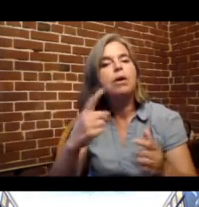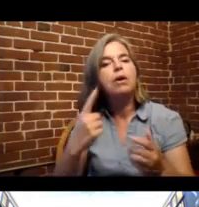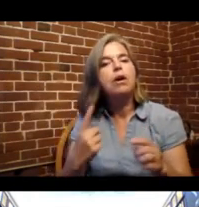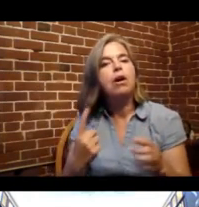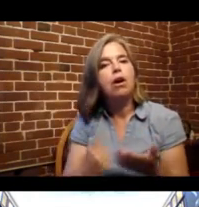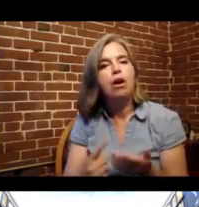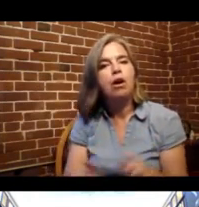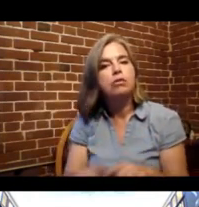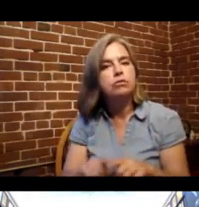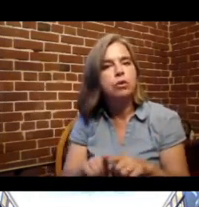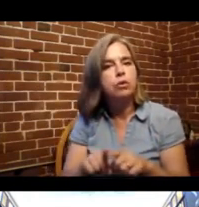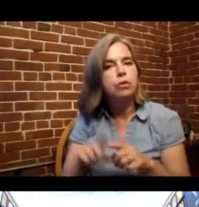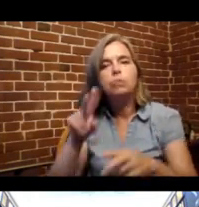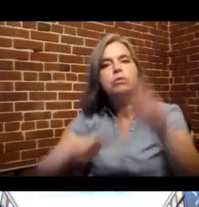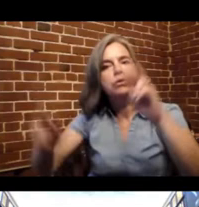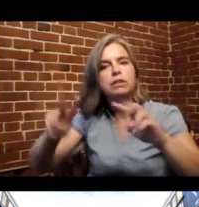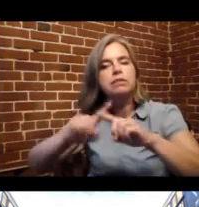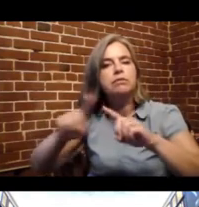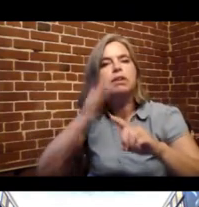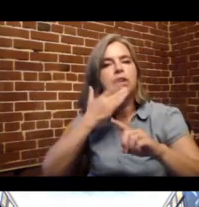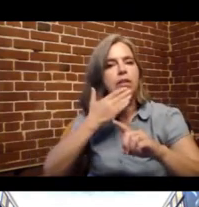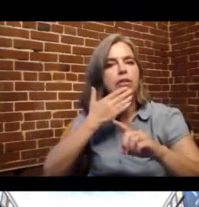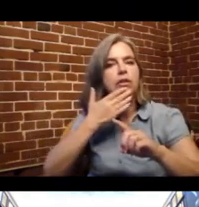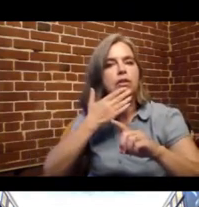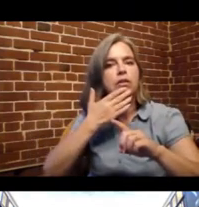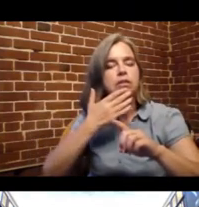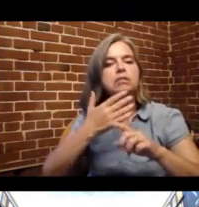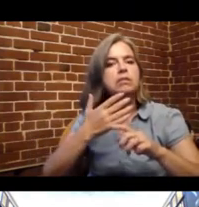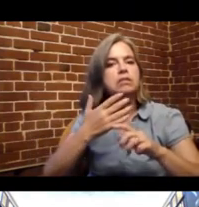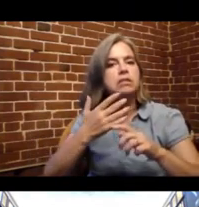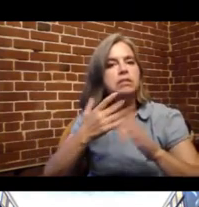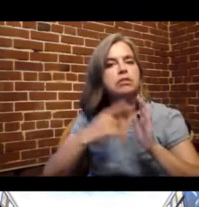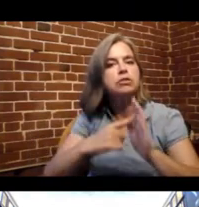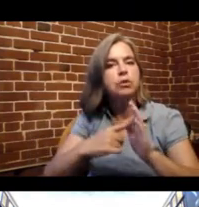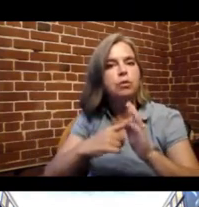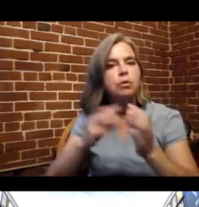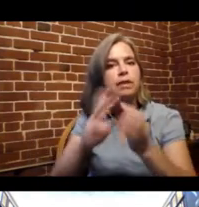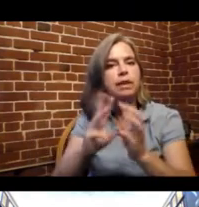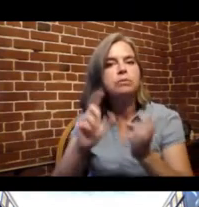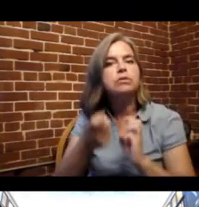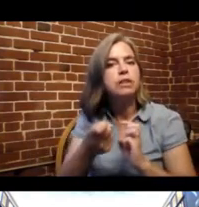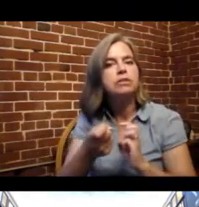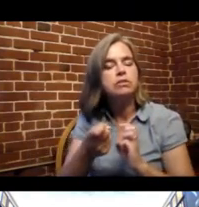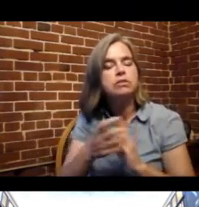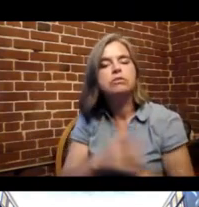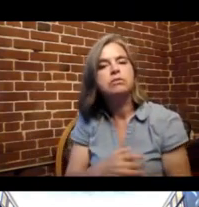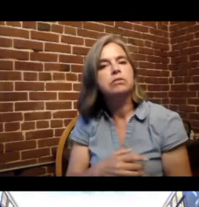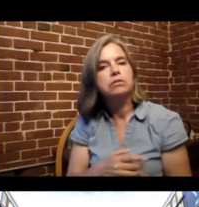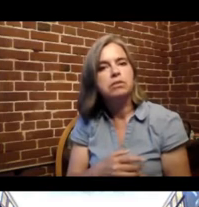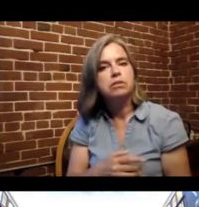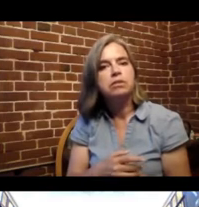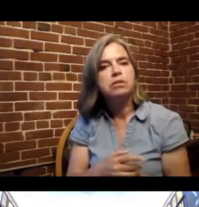as an aesthetic for describing climate change. And we've collected a